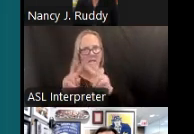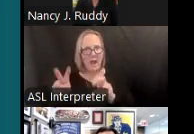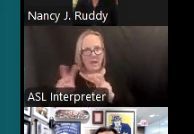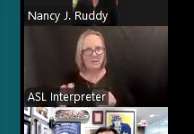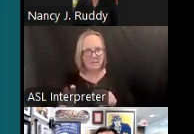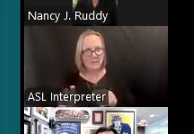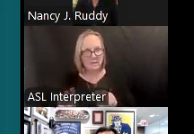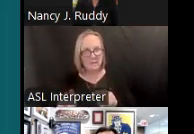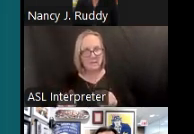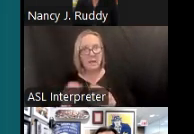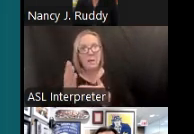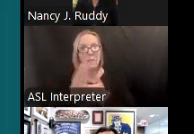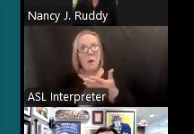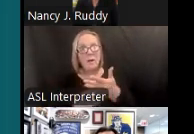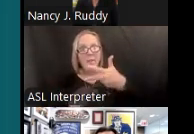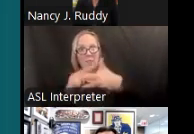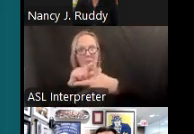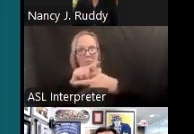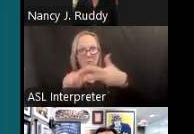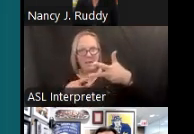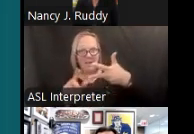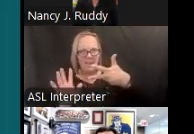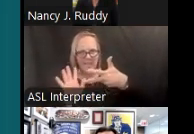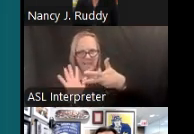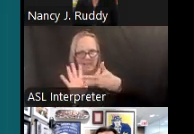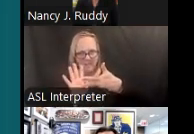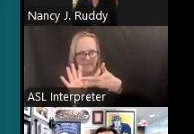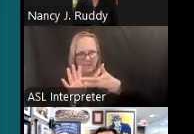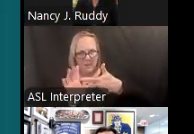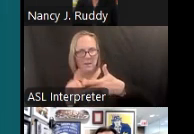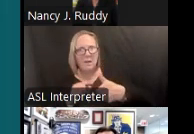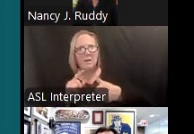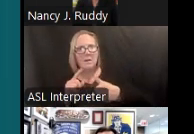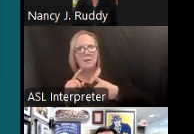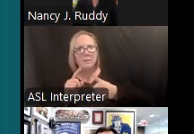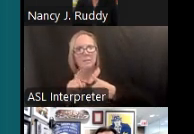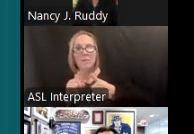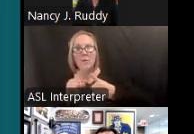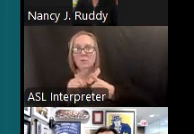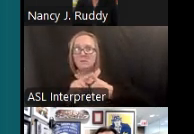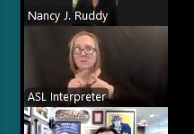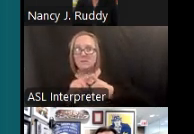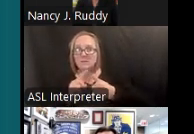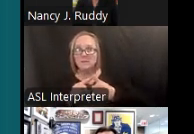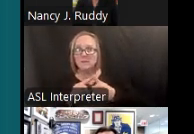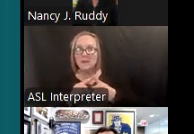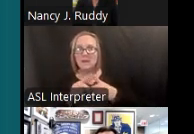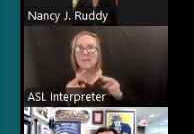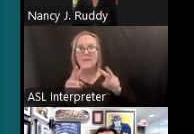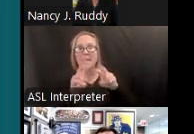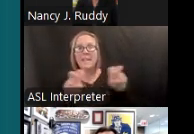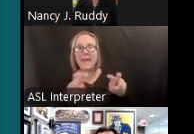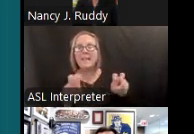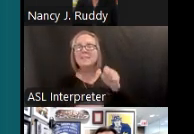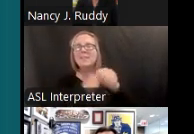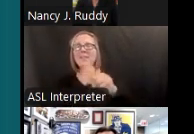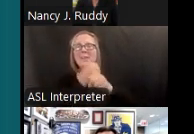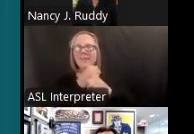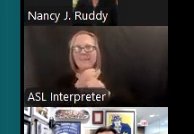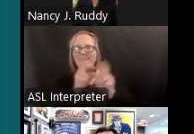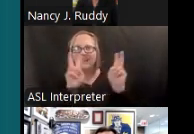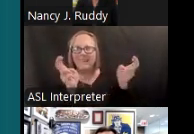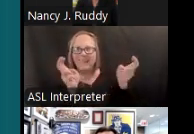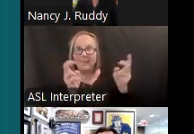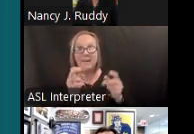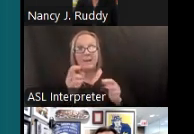3 key elements to the EIS analytical framework. The first is the analysis year. This is the